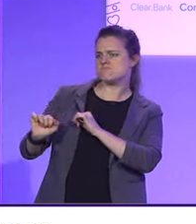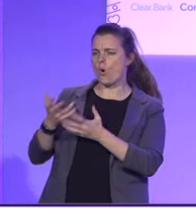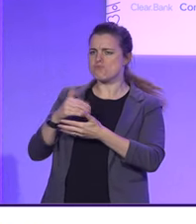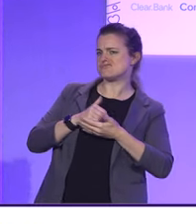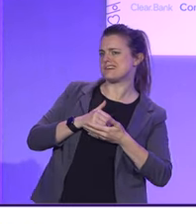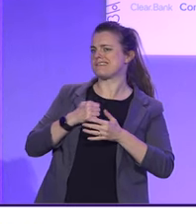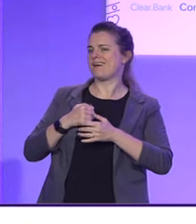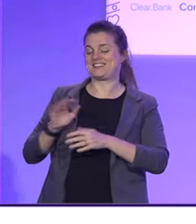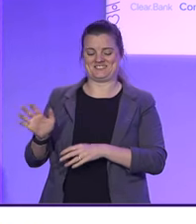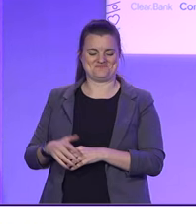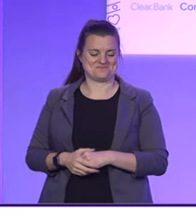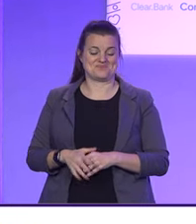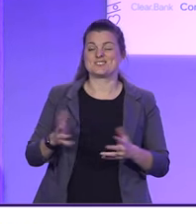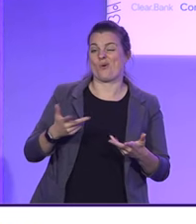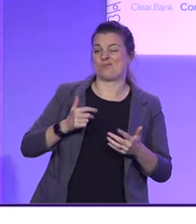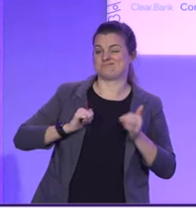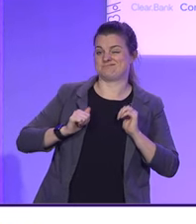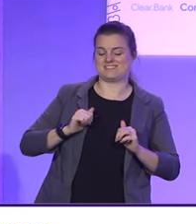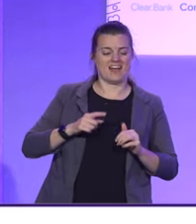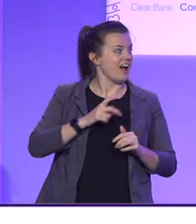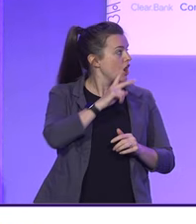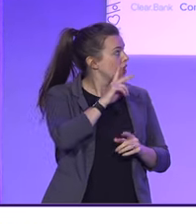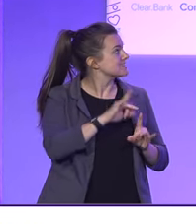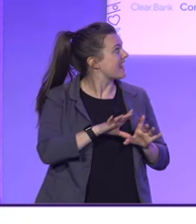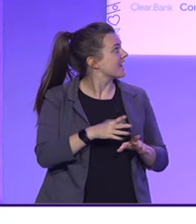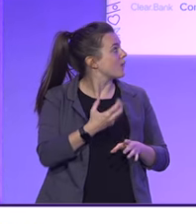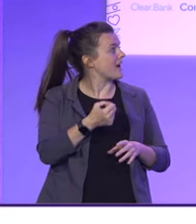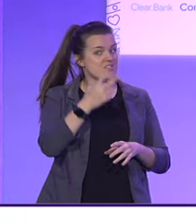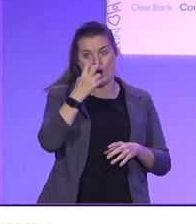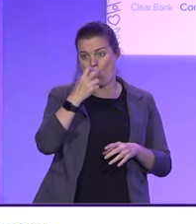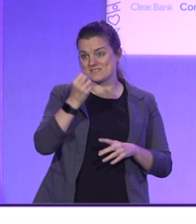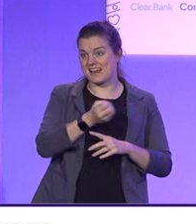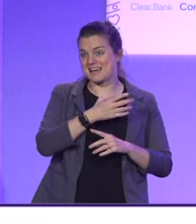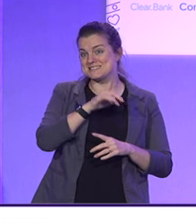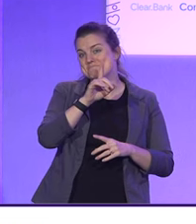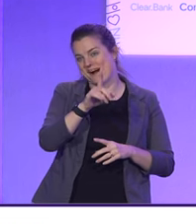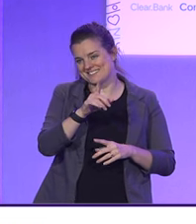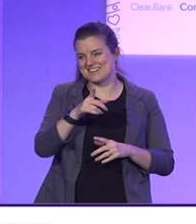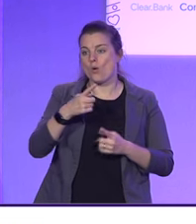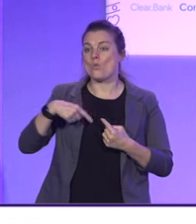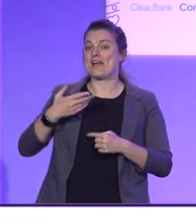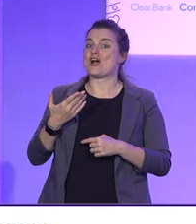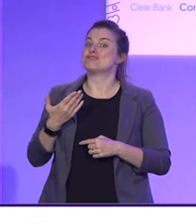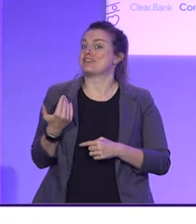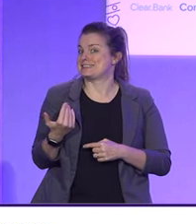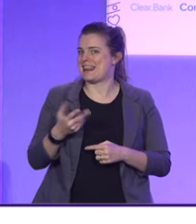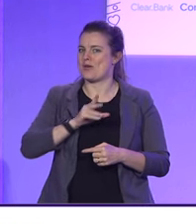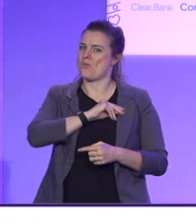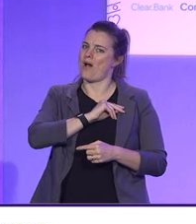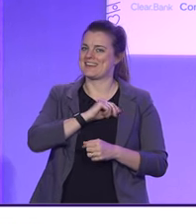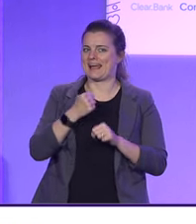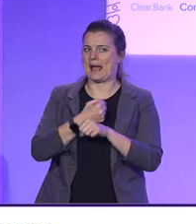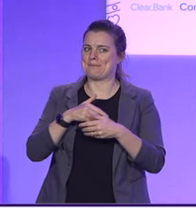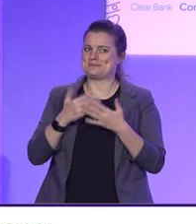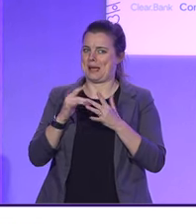one final brag, it looks like we had the old slides, but we've recently won the F1 Game Day Championships, and hopefully that just kind of